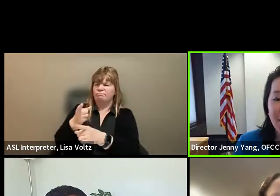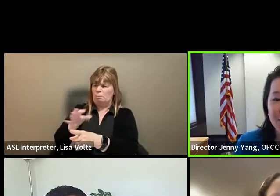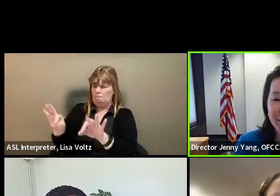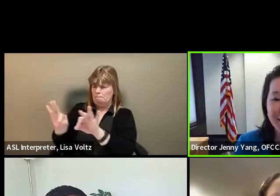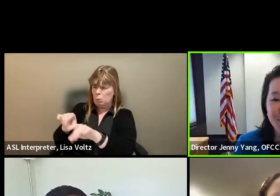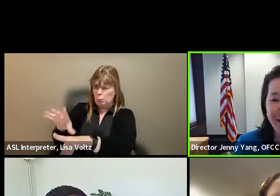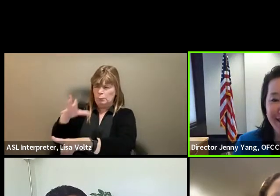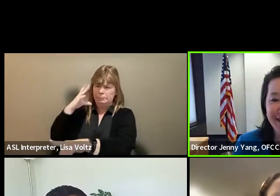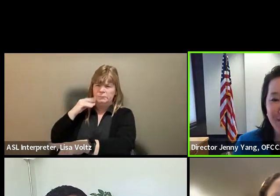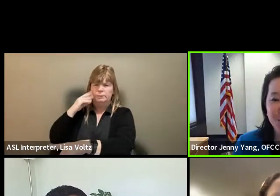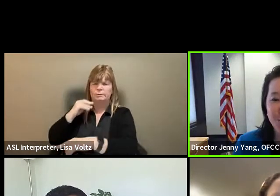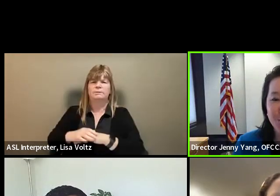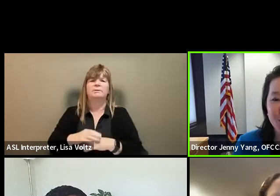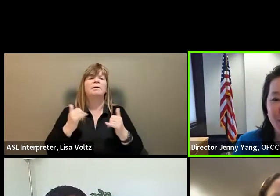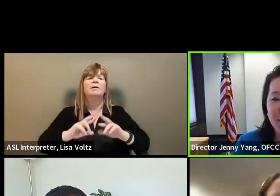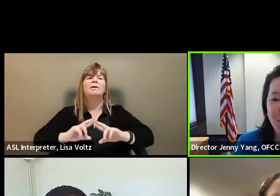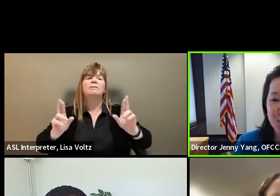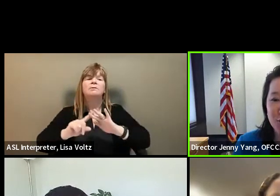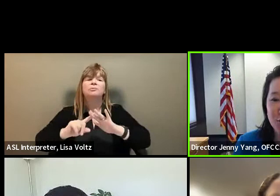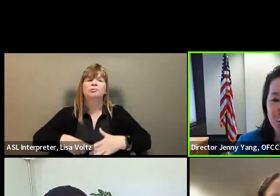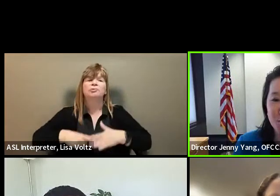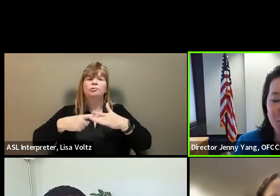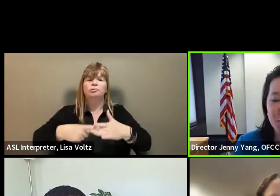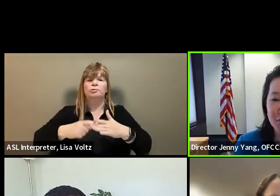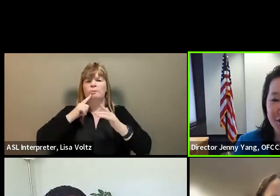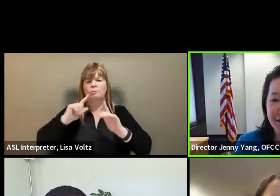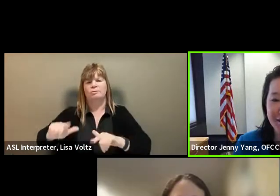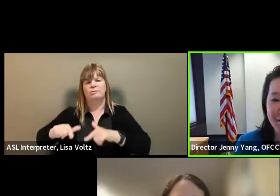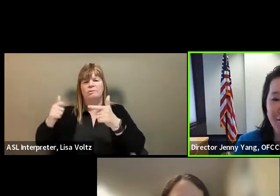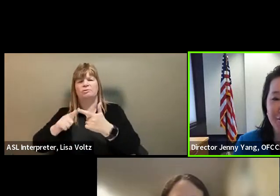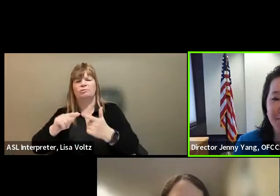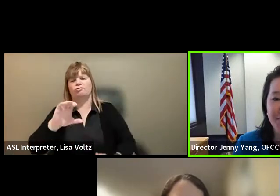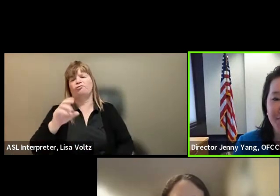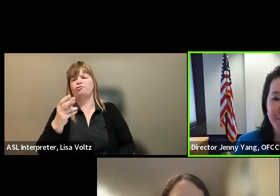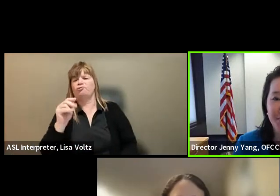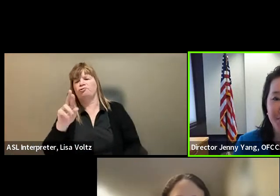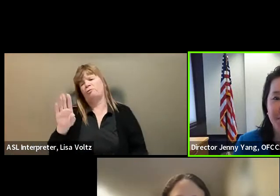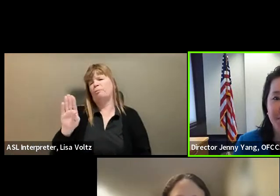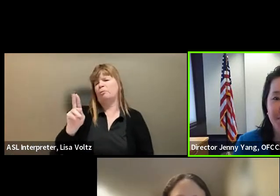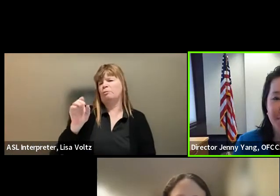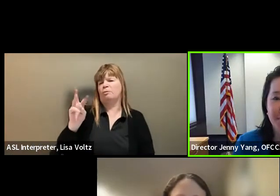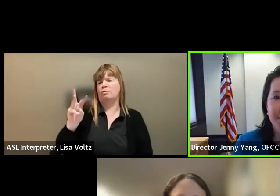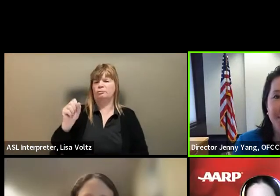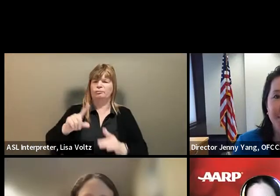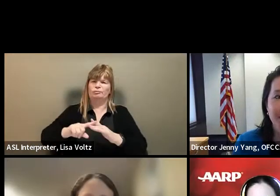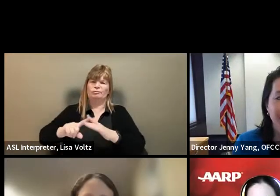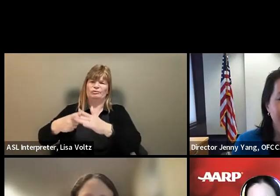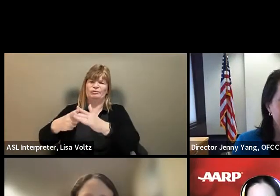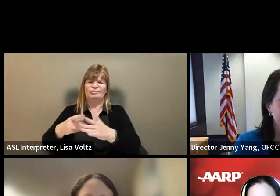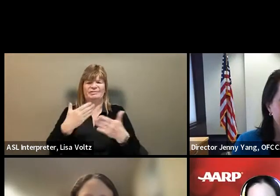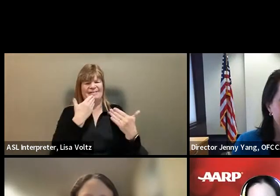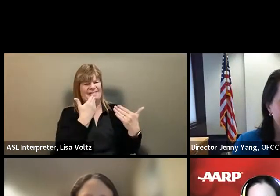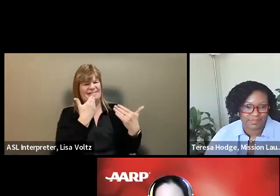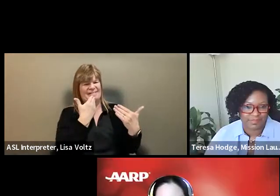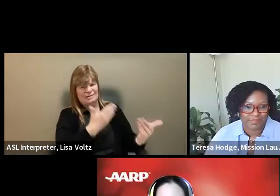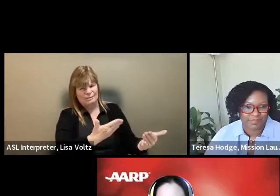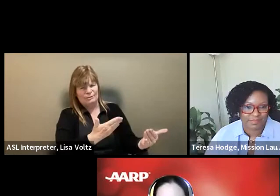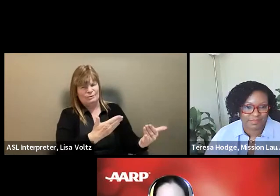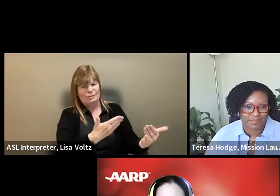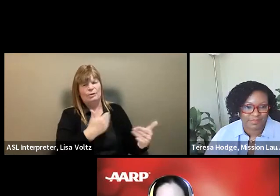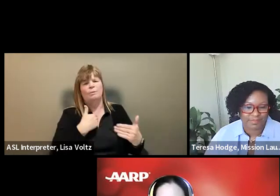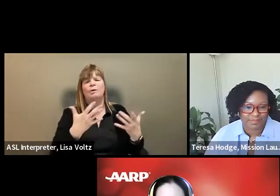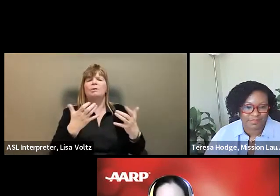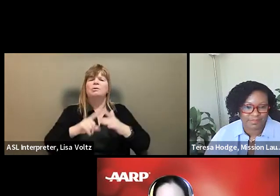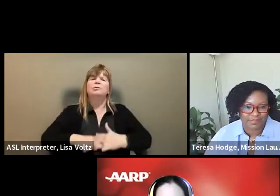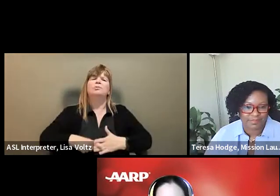Now, let us begin. I will turn this back over to Chair Burroughs to kick us off. Thank you. Well, we'd like to start